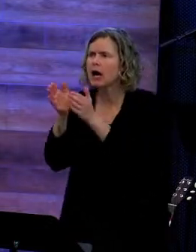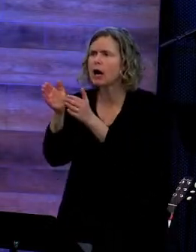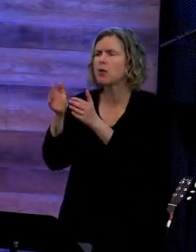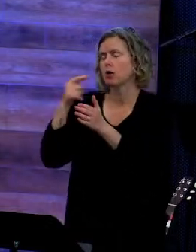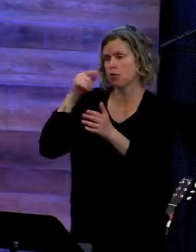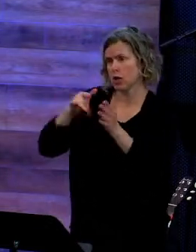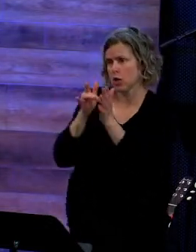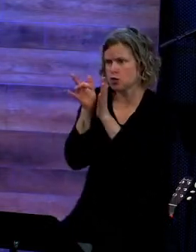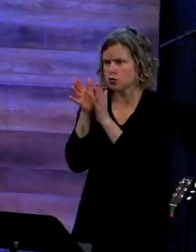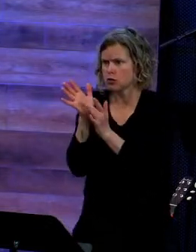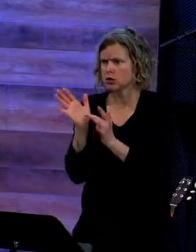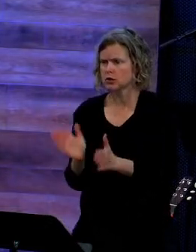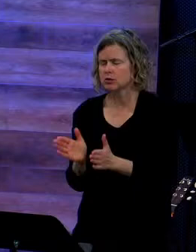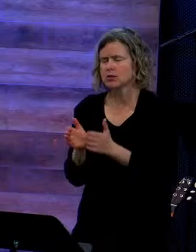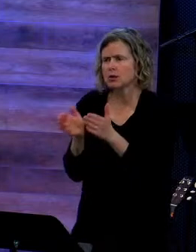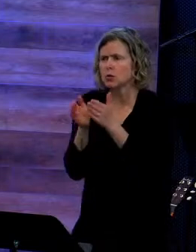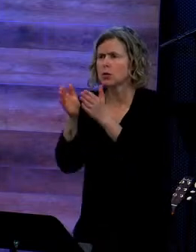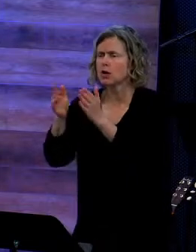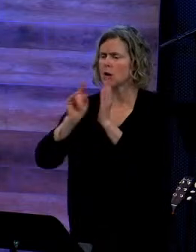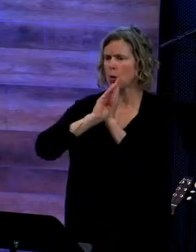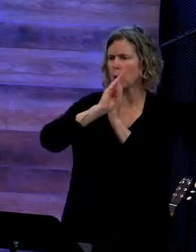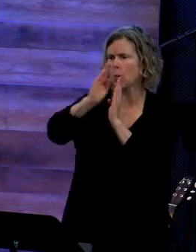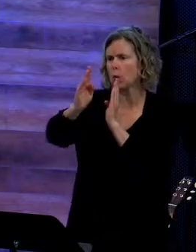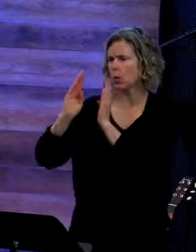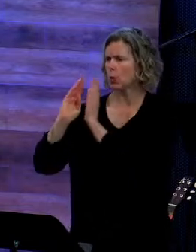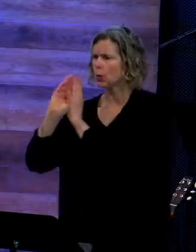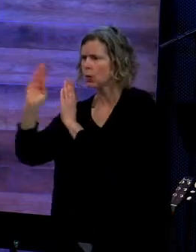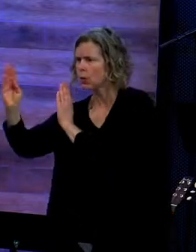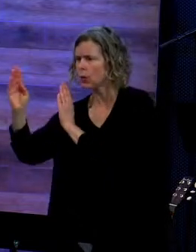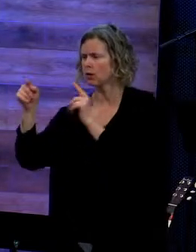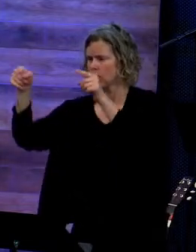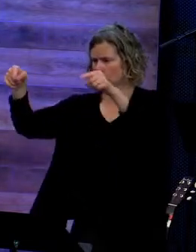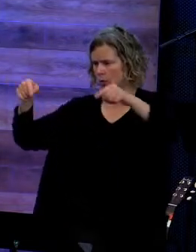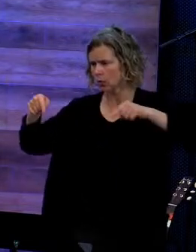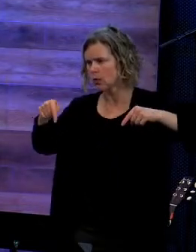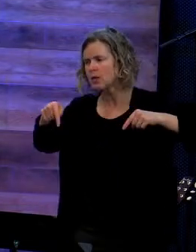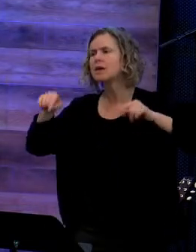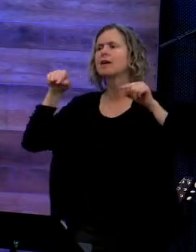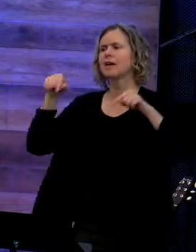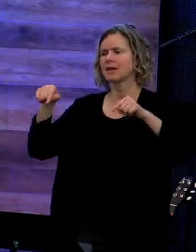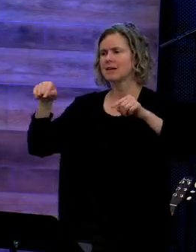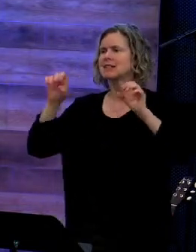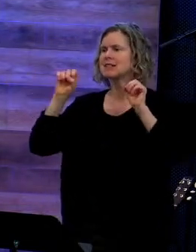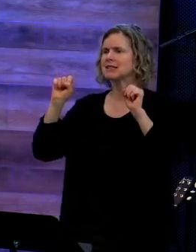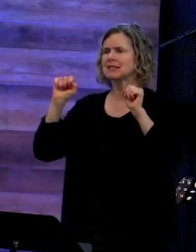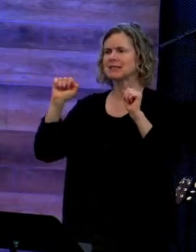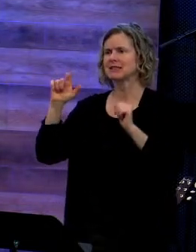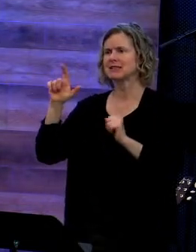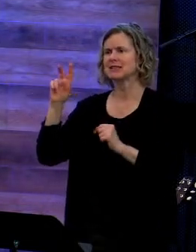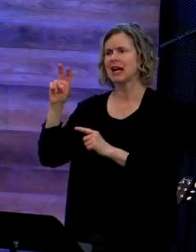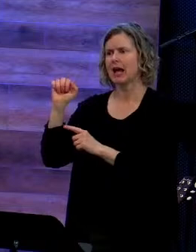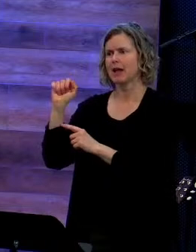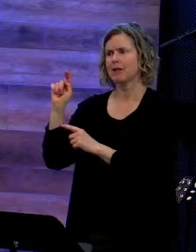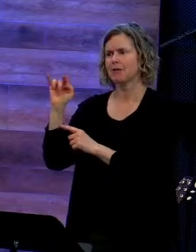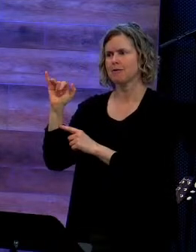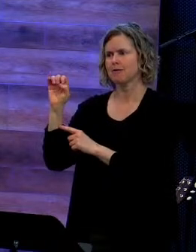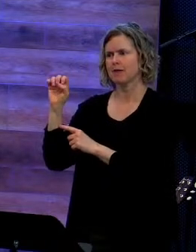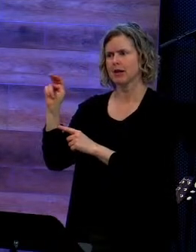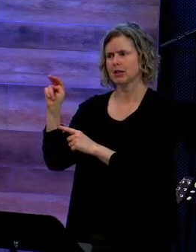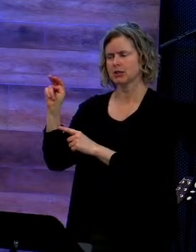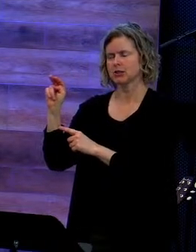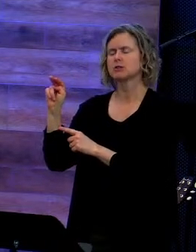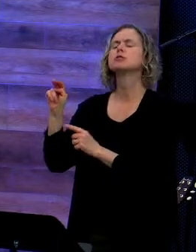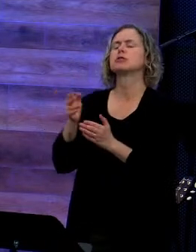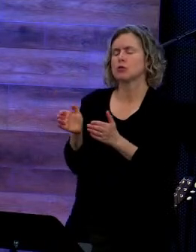fenced on either side with a wall, and that wall was called salvation. Up this way, therefore, did burdened Christian